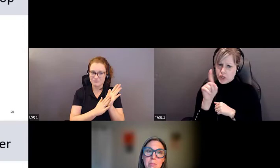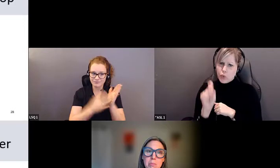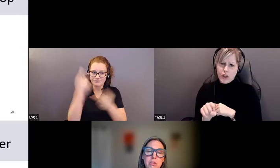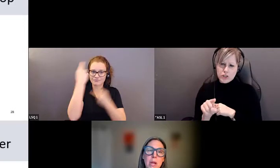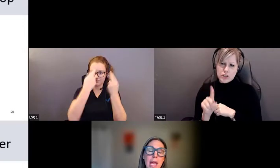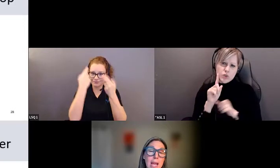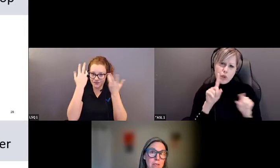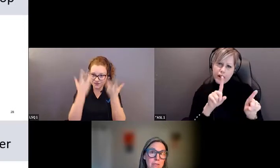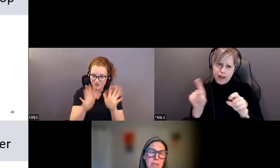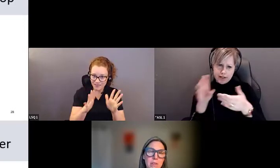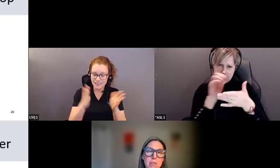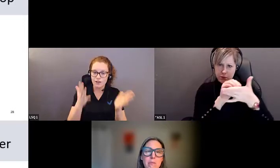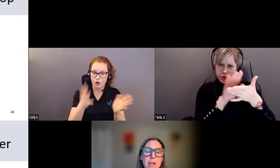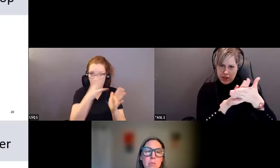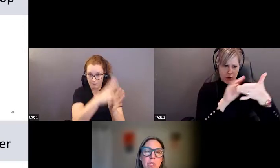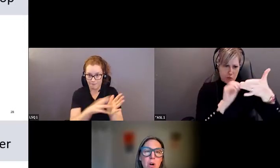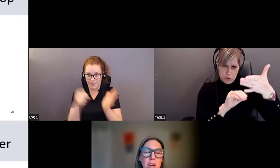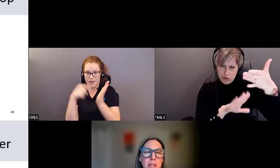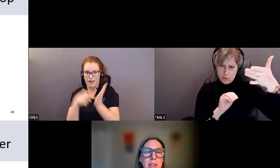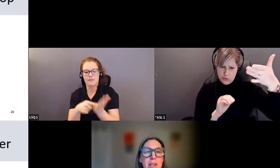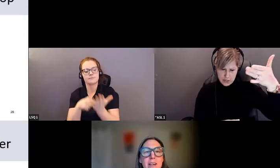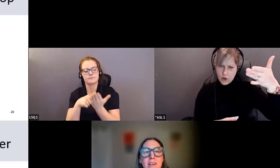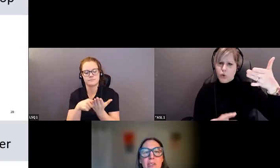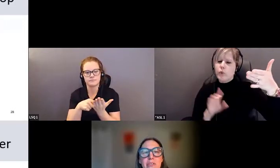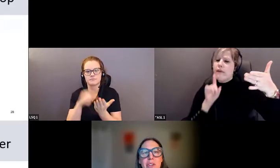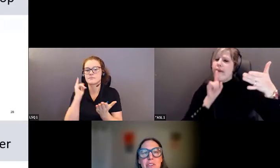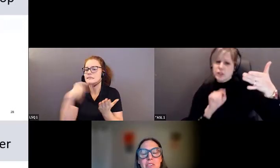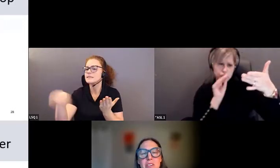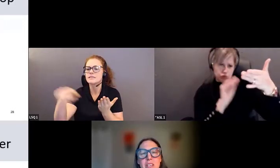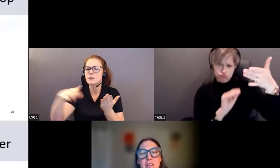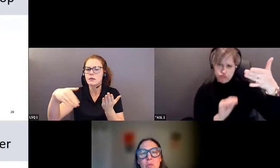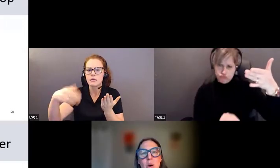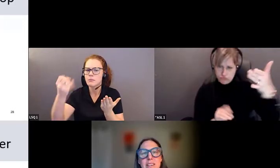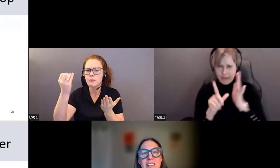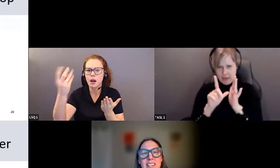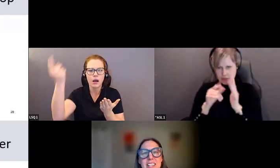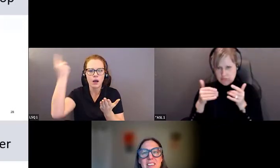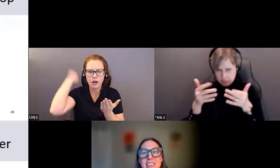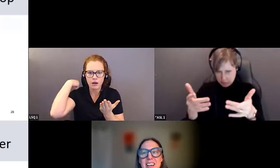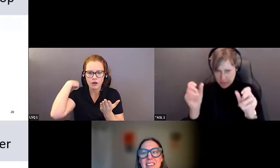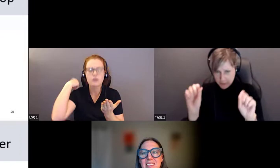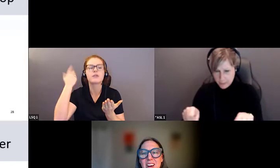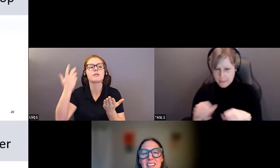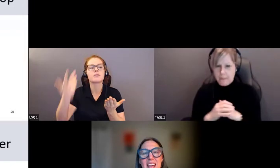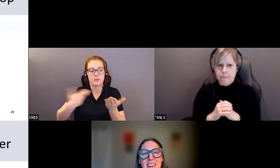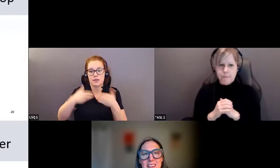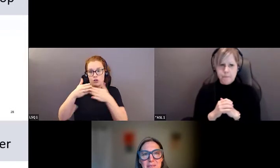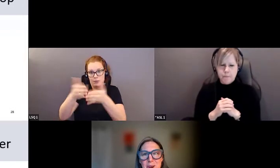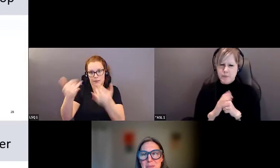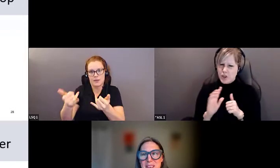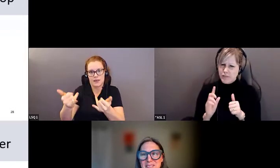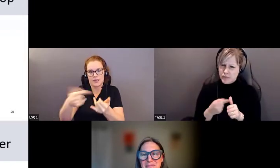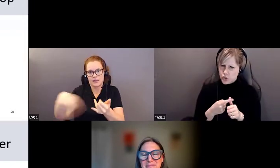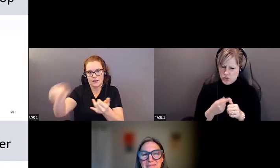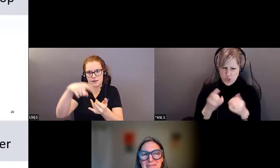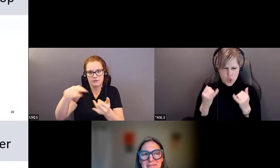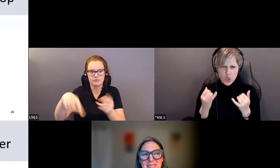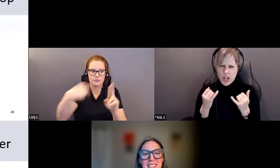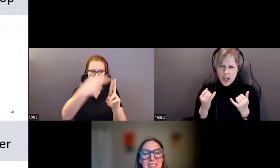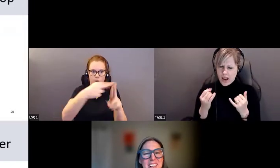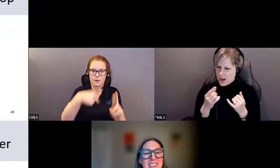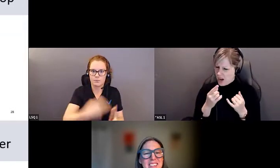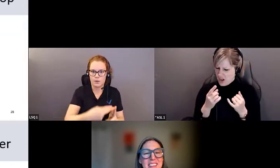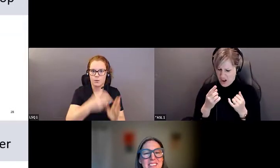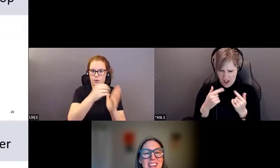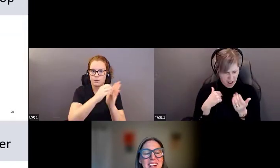make possible to answer for yourself as we're going. The first is, what insights are landing for me?